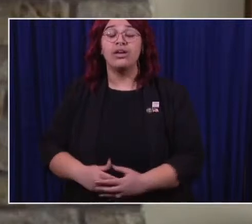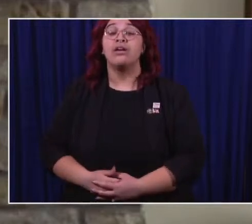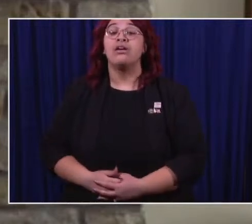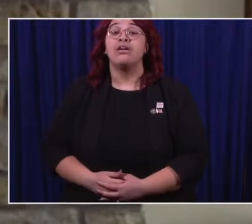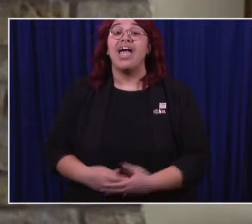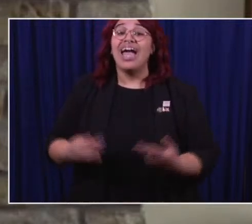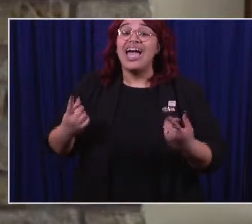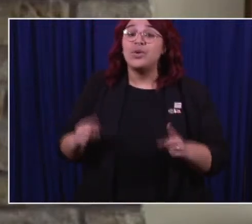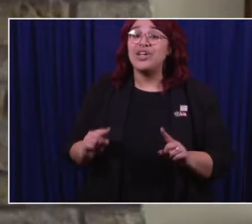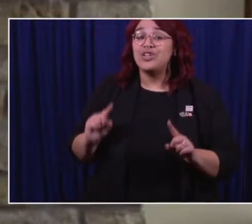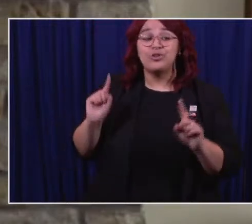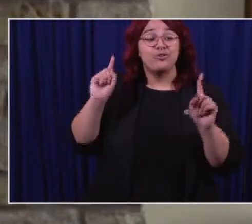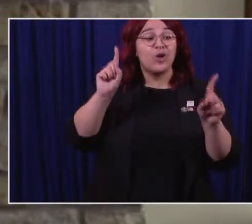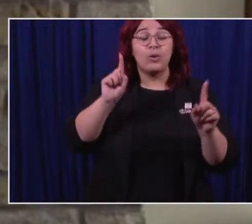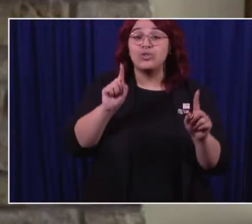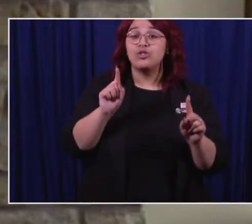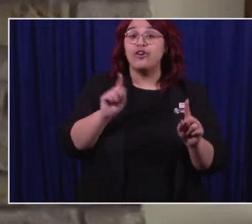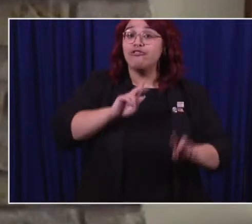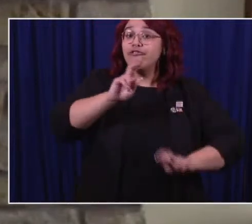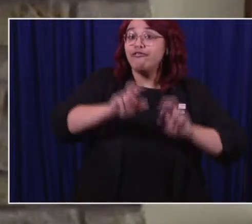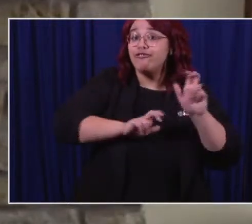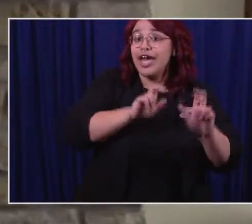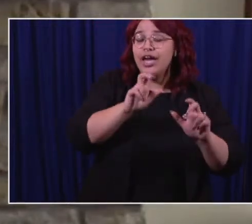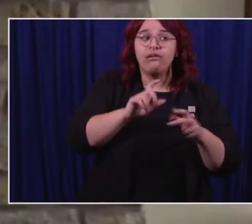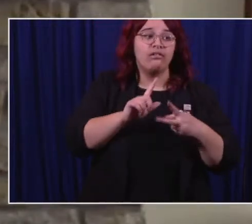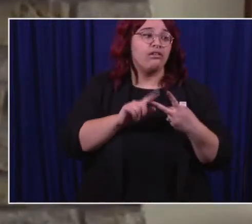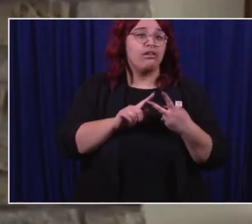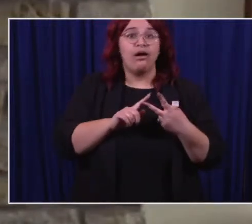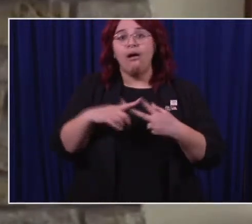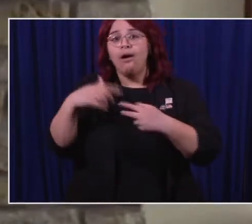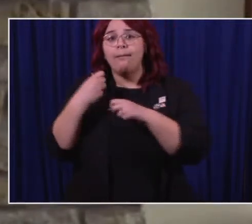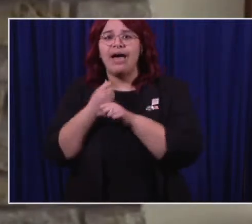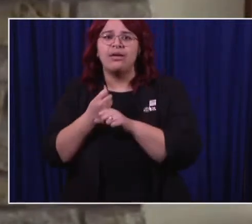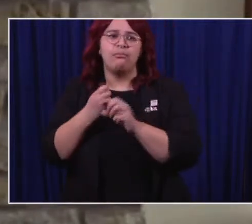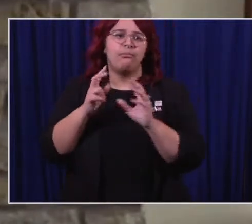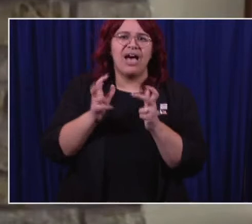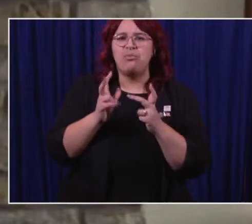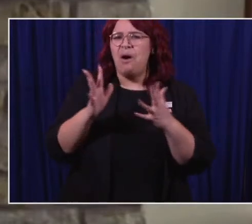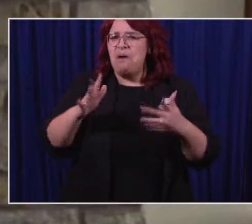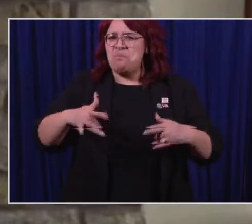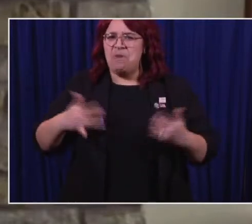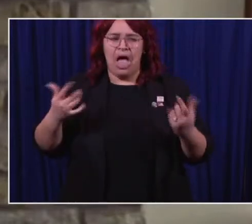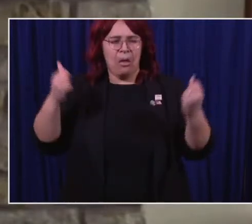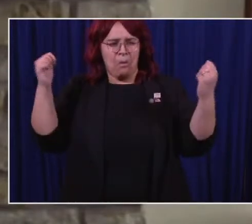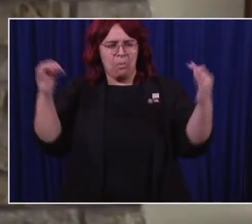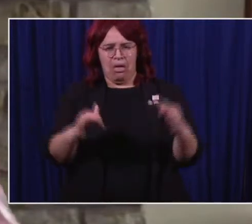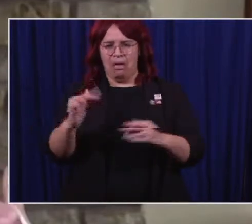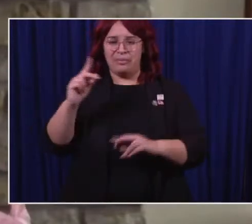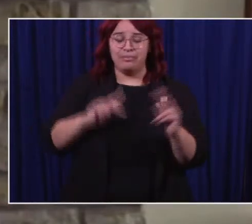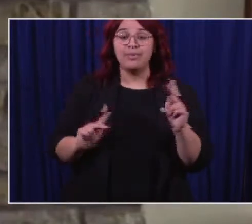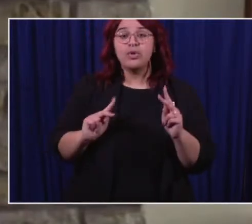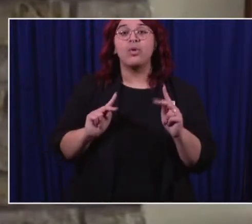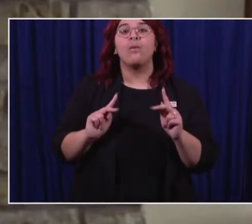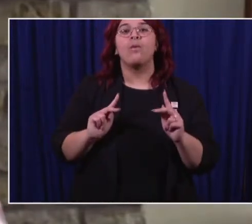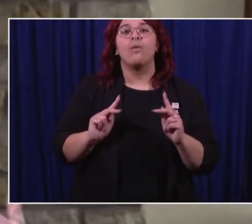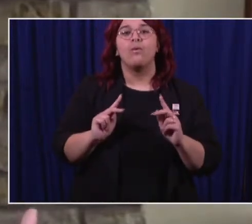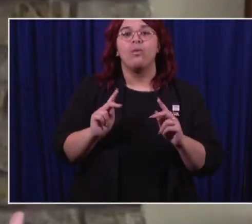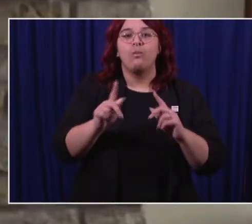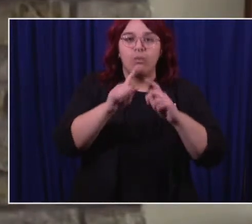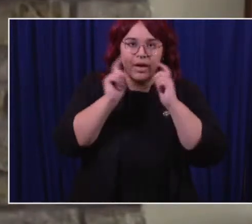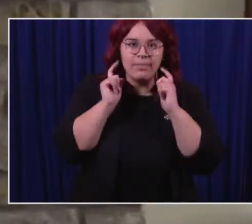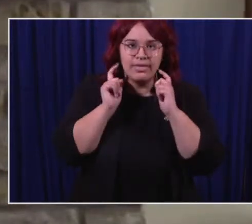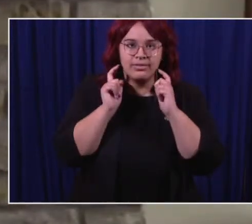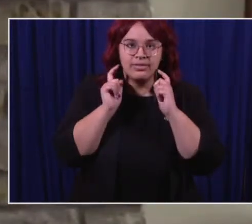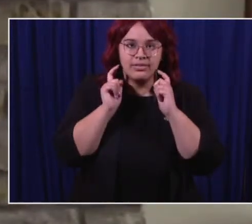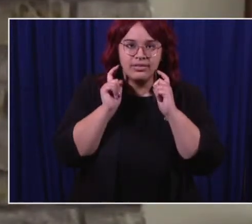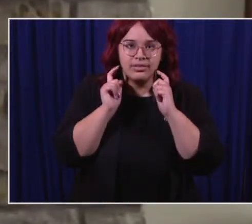or the Indians, Blue Jackets, wear a mask. I mean, these are kind of basic things that we now